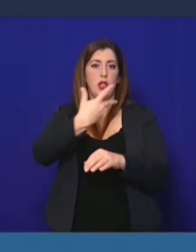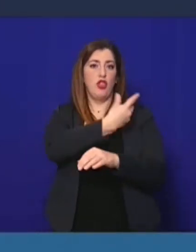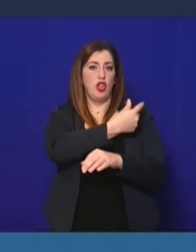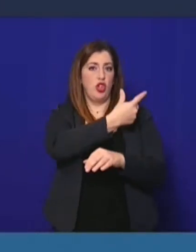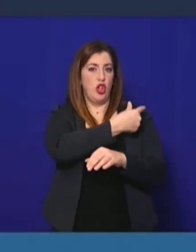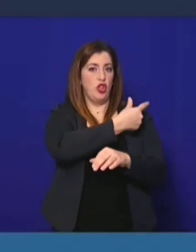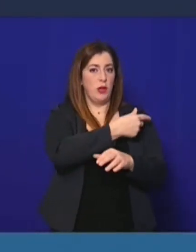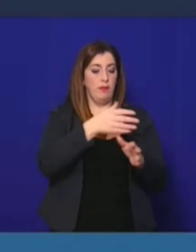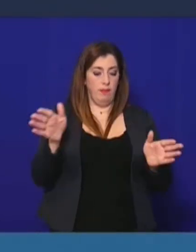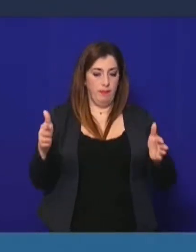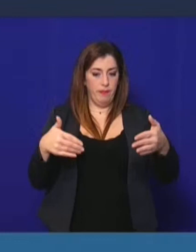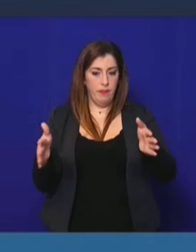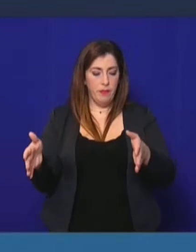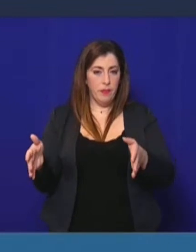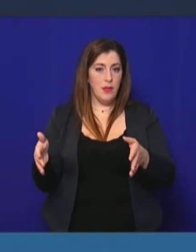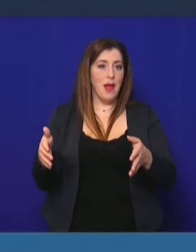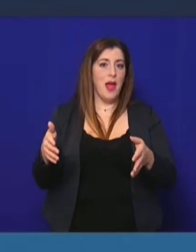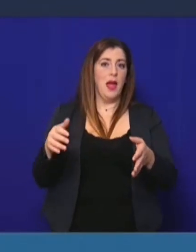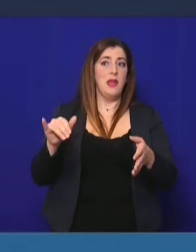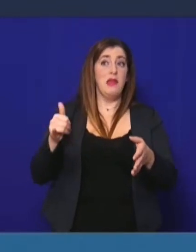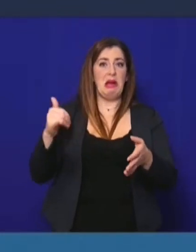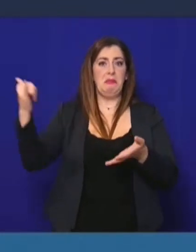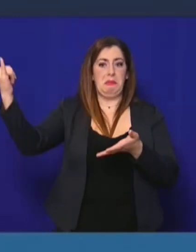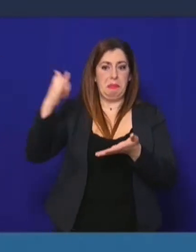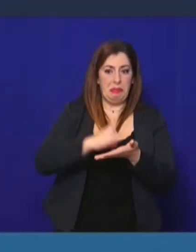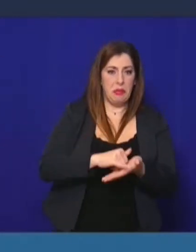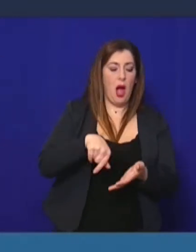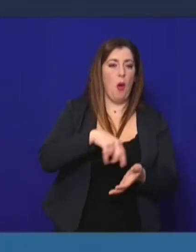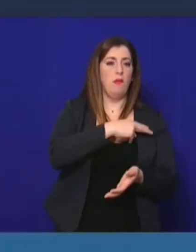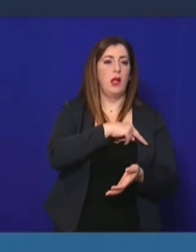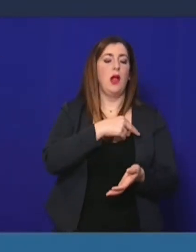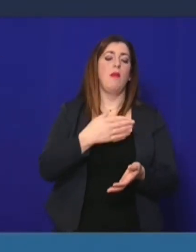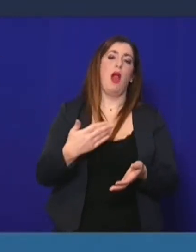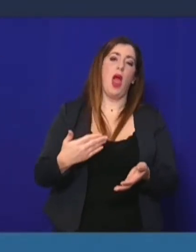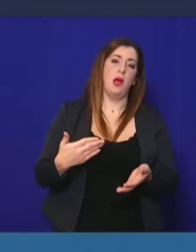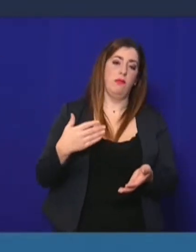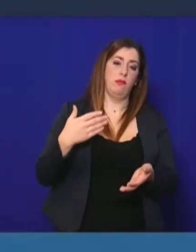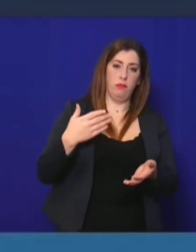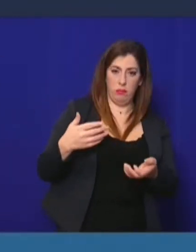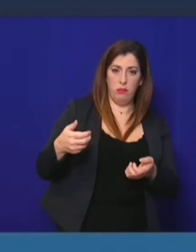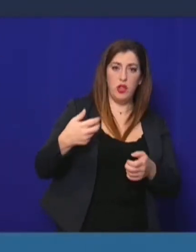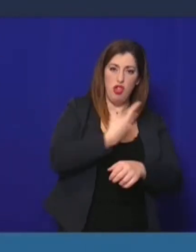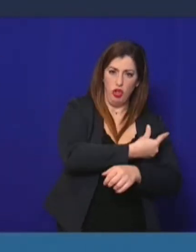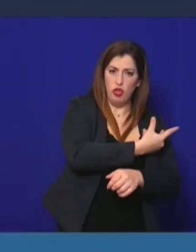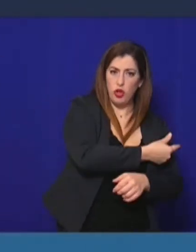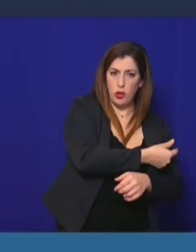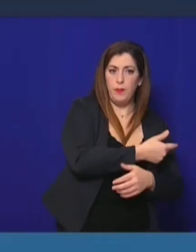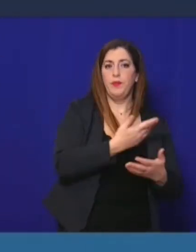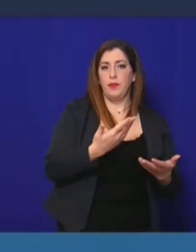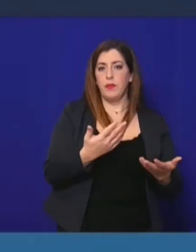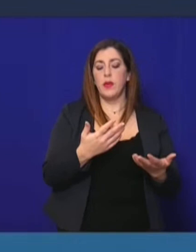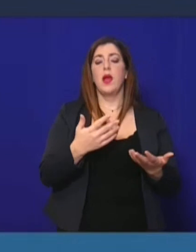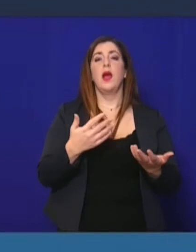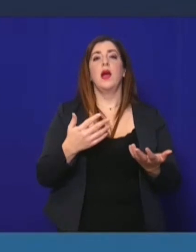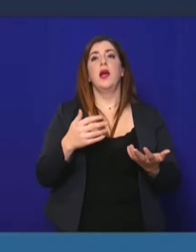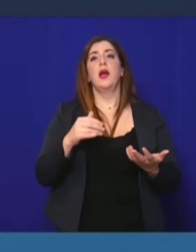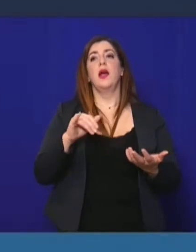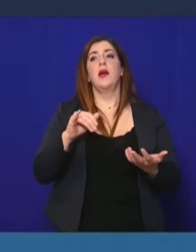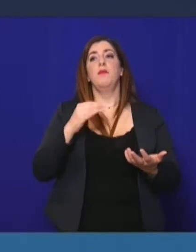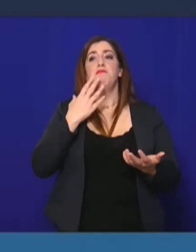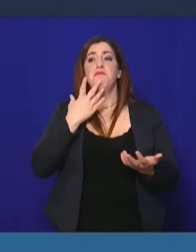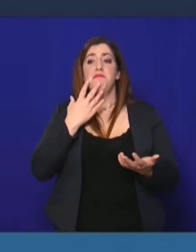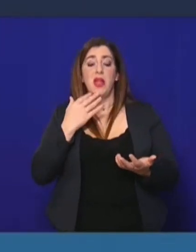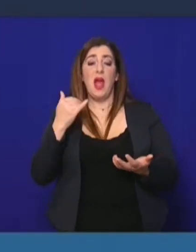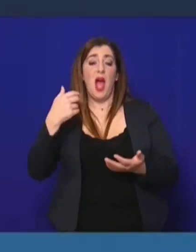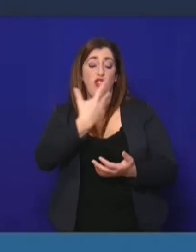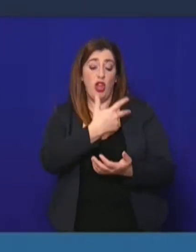propju qegħdin inlaqmu, aħna sodisfatti li dan ir-rollout plan hija tgħaddej tajjeb u allura iżda ma jkollna aħna vaccines dejjem